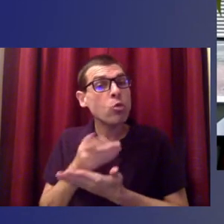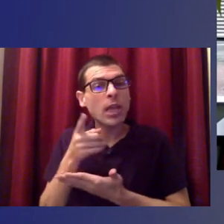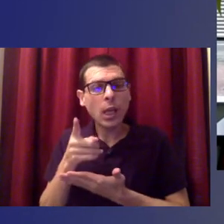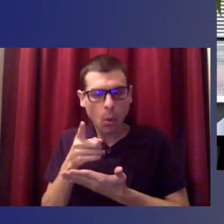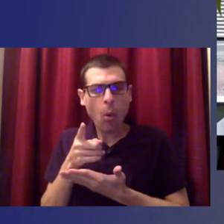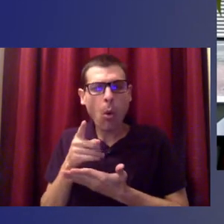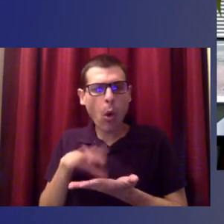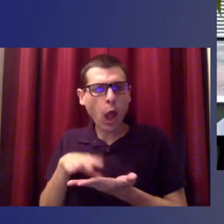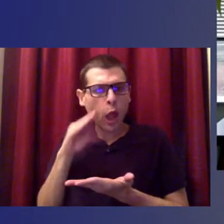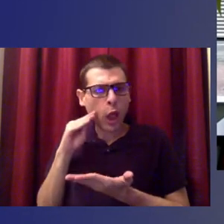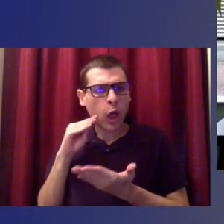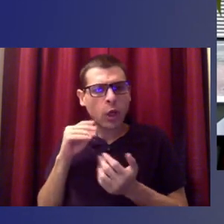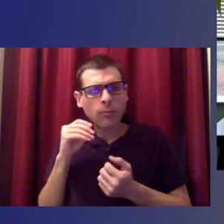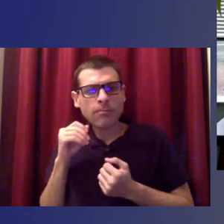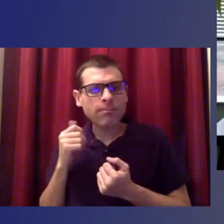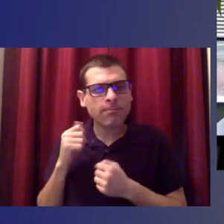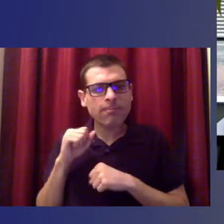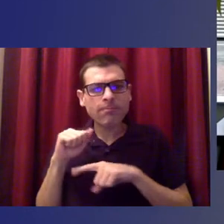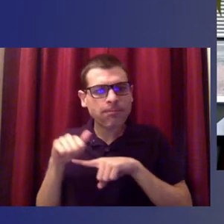our county?